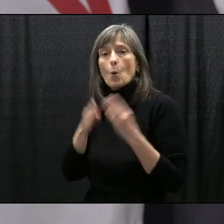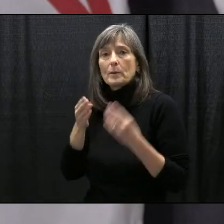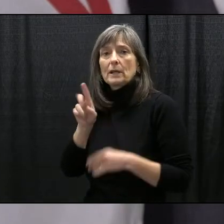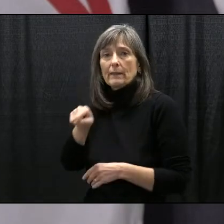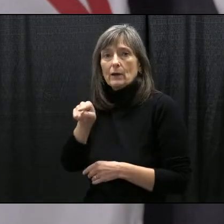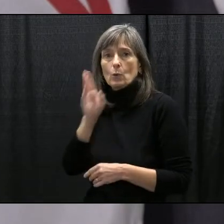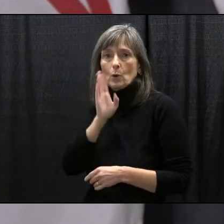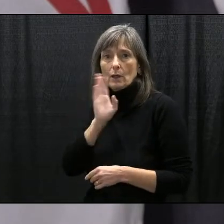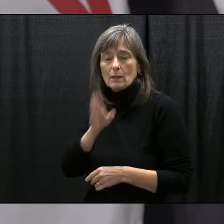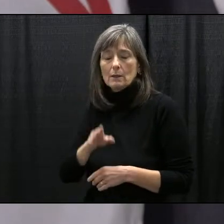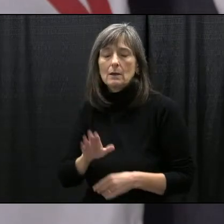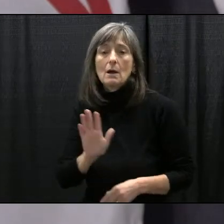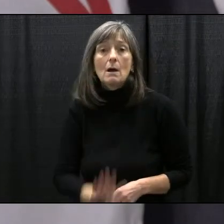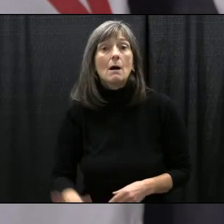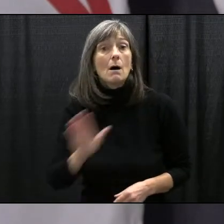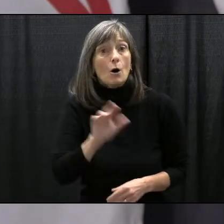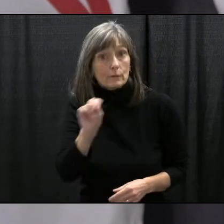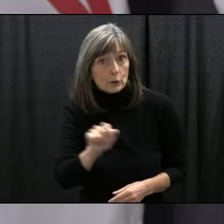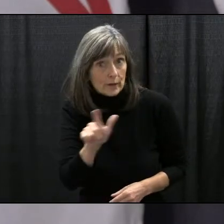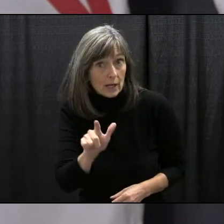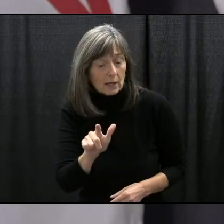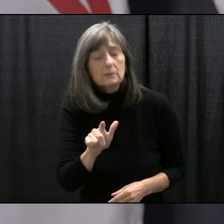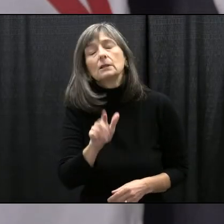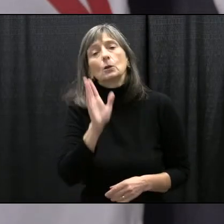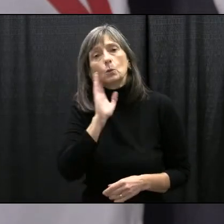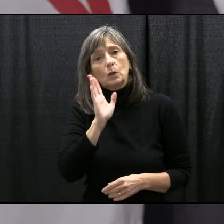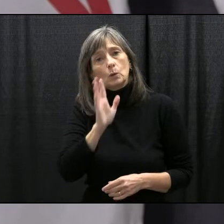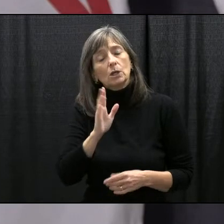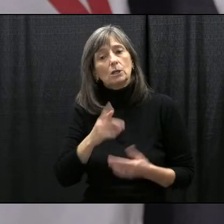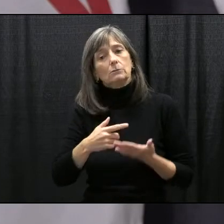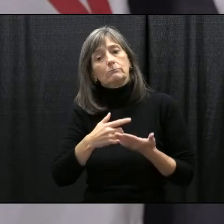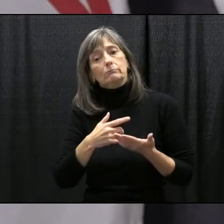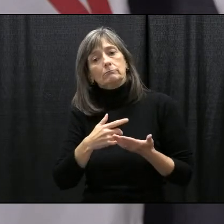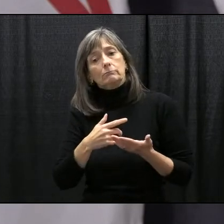Province-wide, we will work in concert with